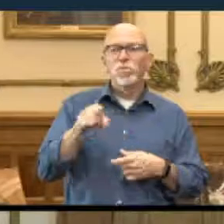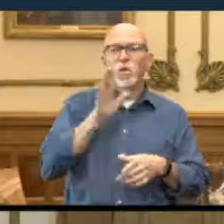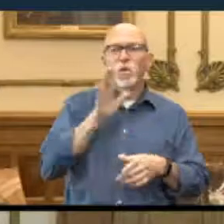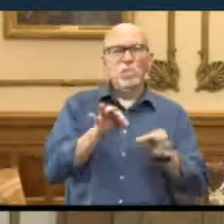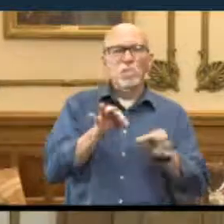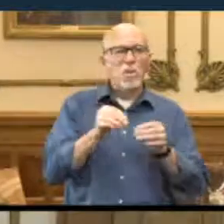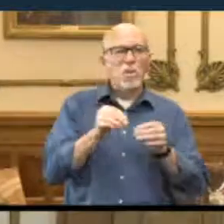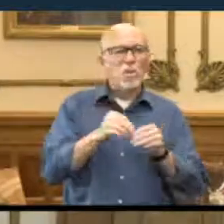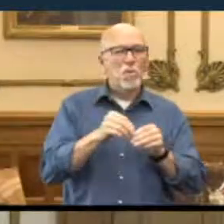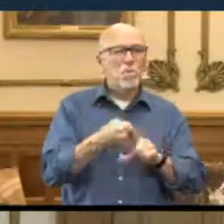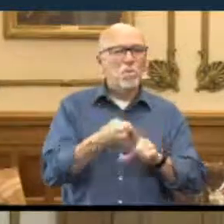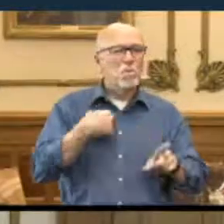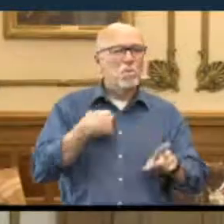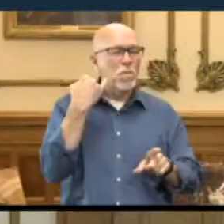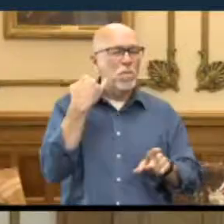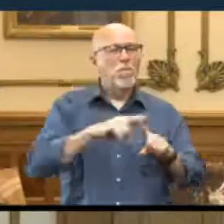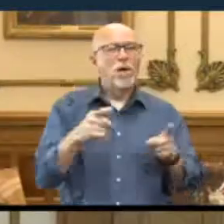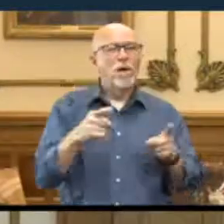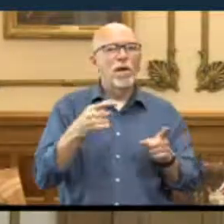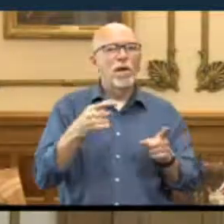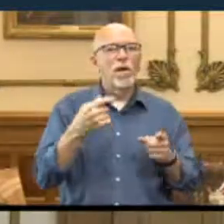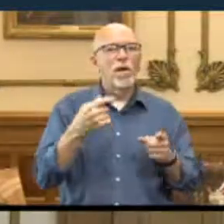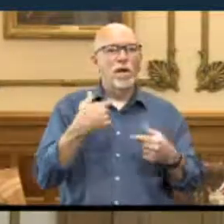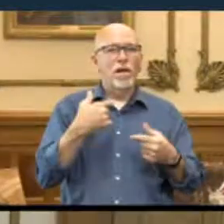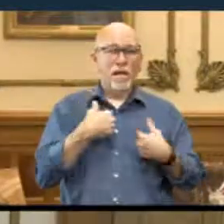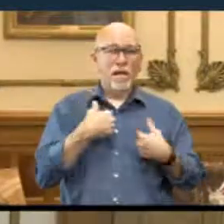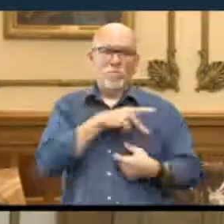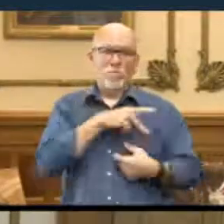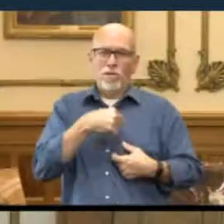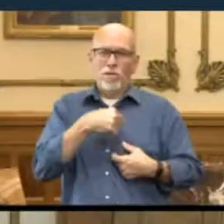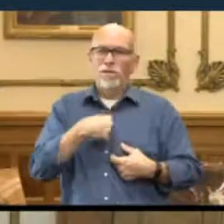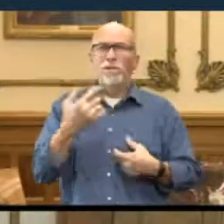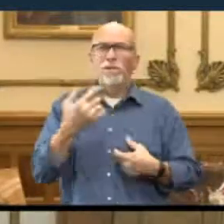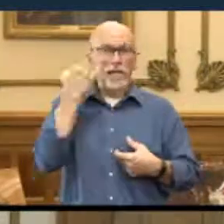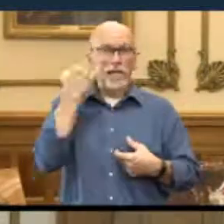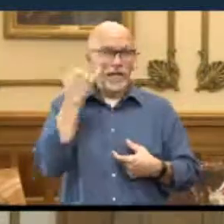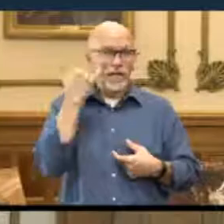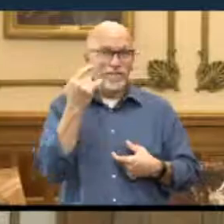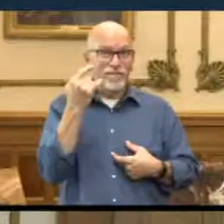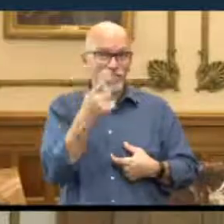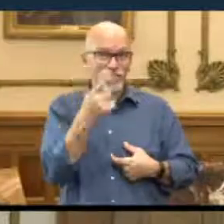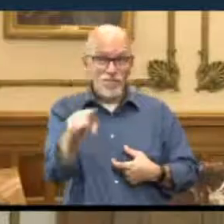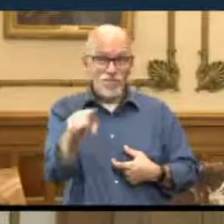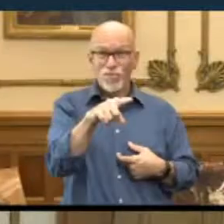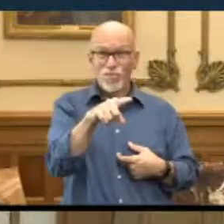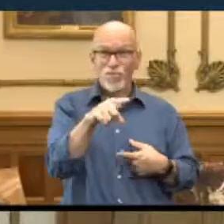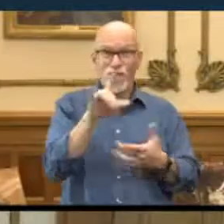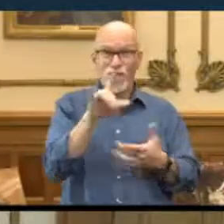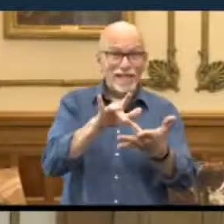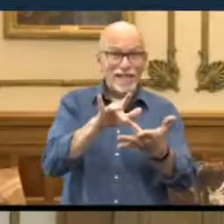about that, I'm sure, but I would just say personally, if you are contacted, please